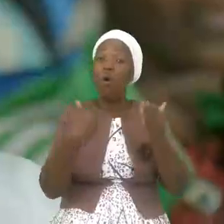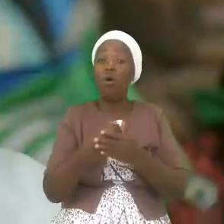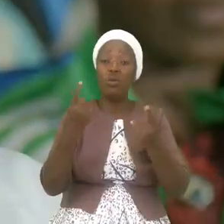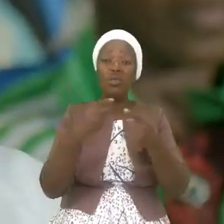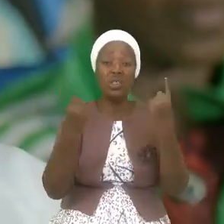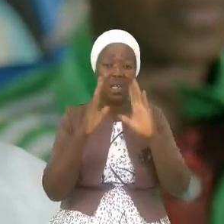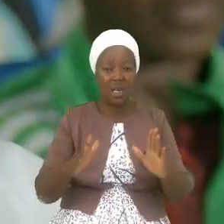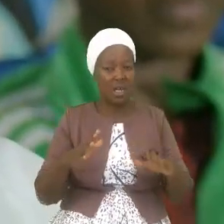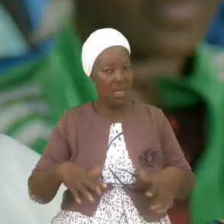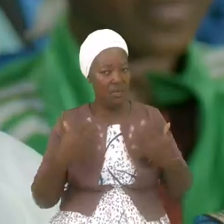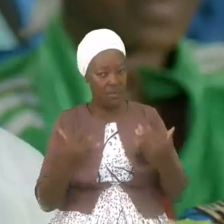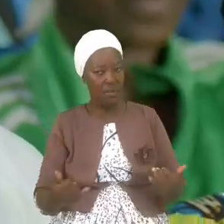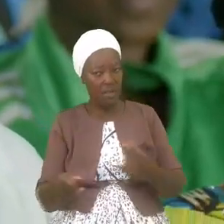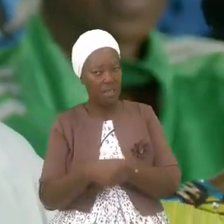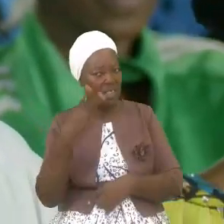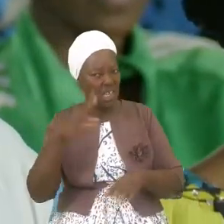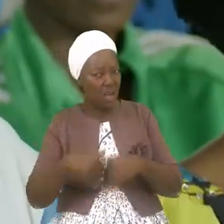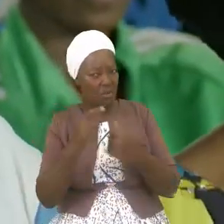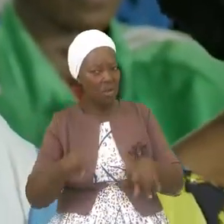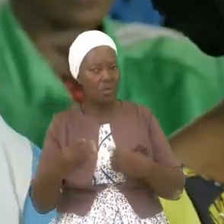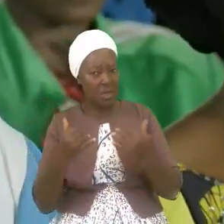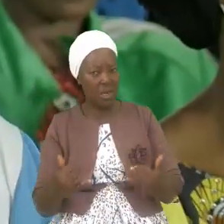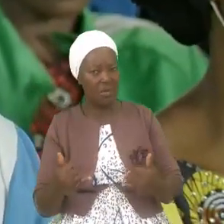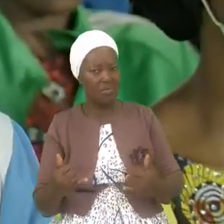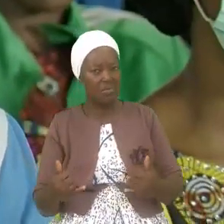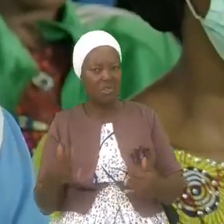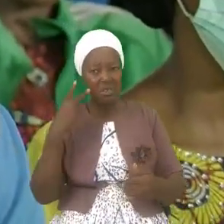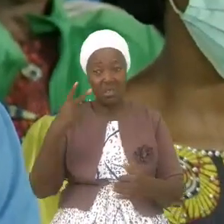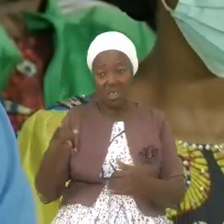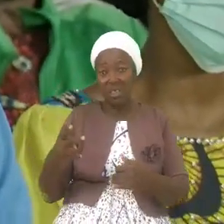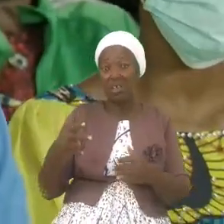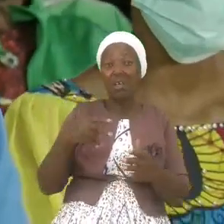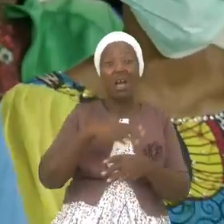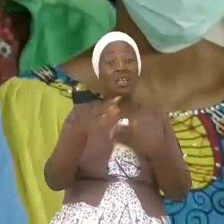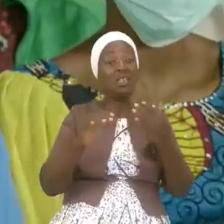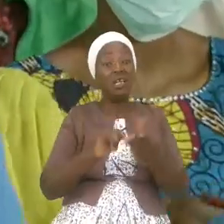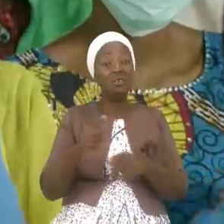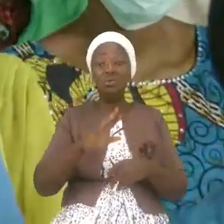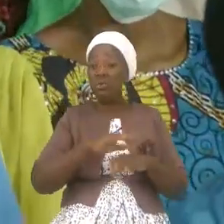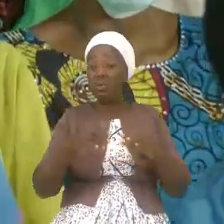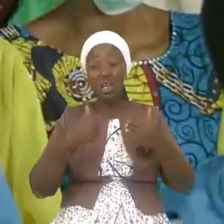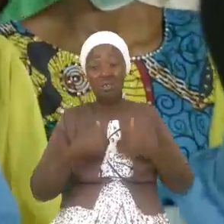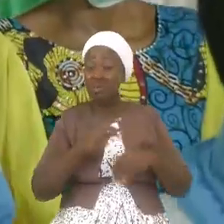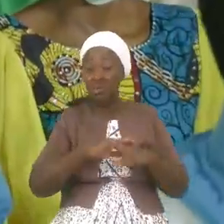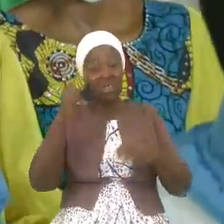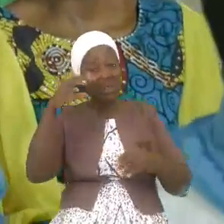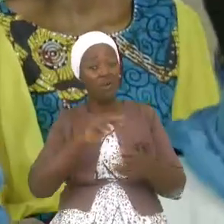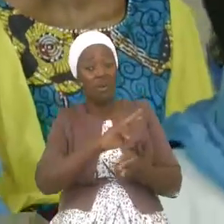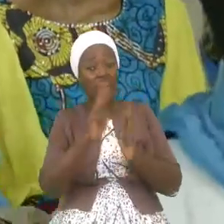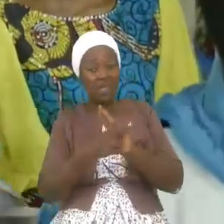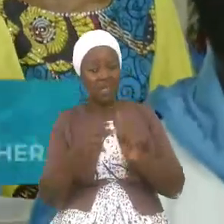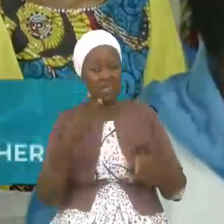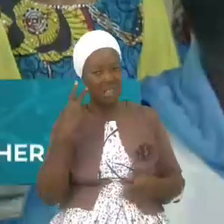and awful unrestrained profanity. Let's come to number two now. He saw that at